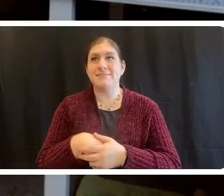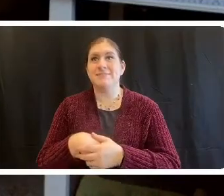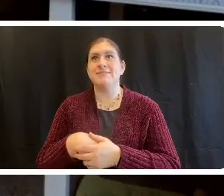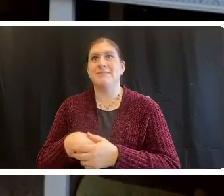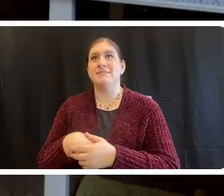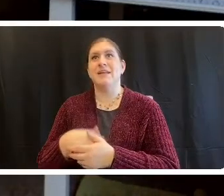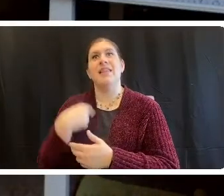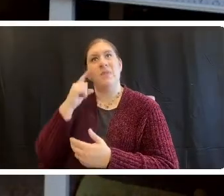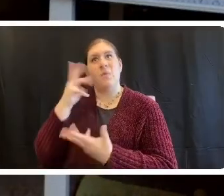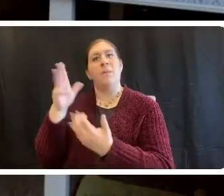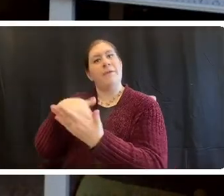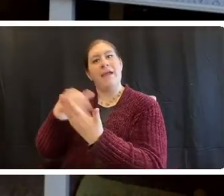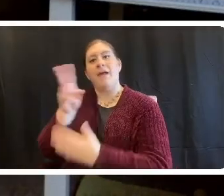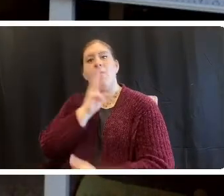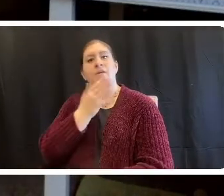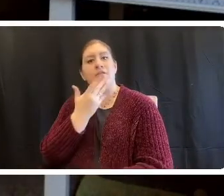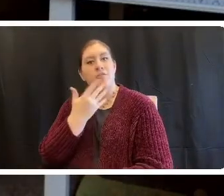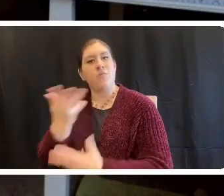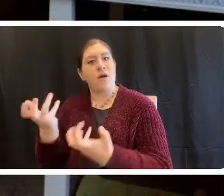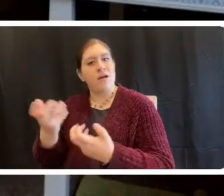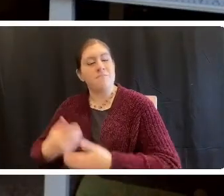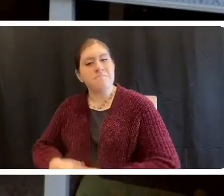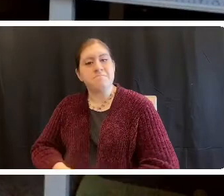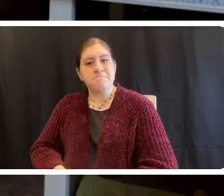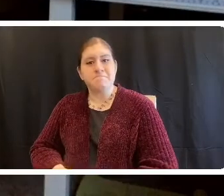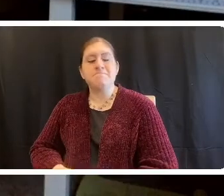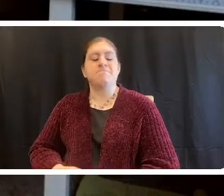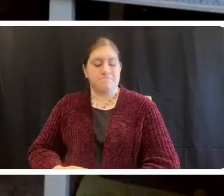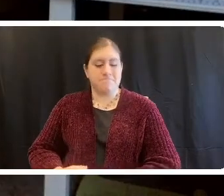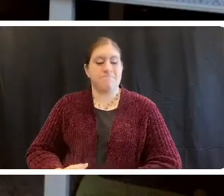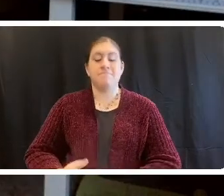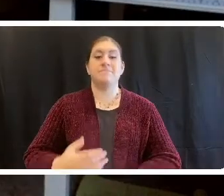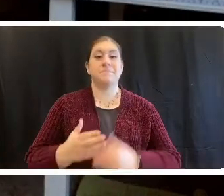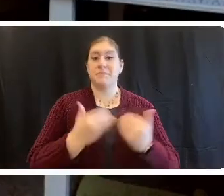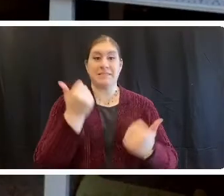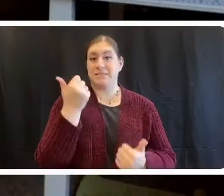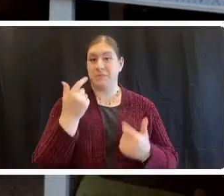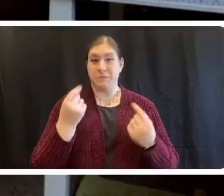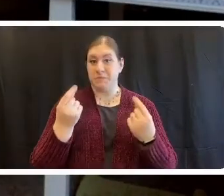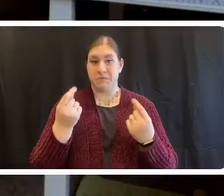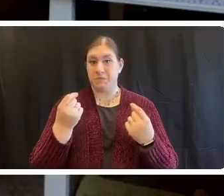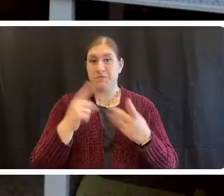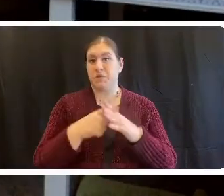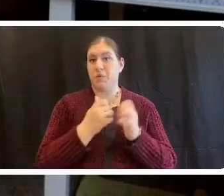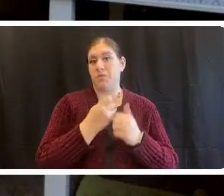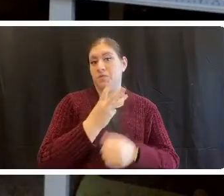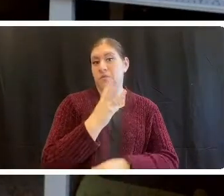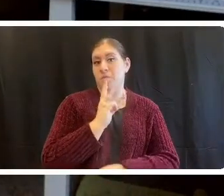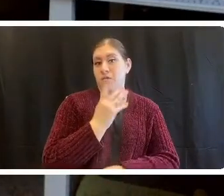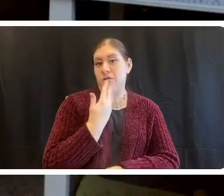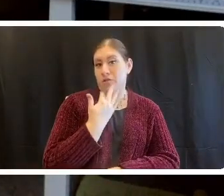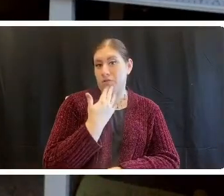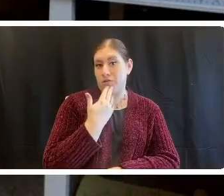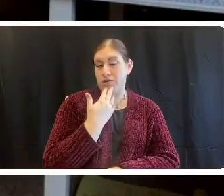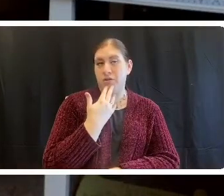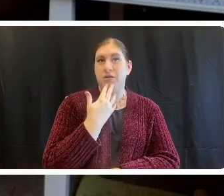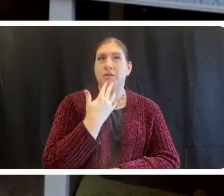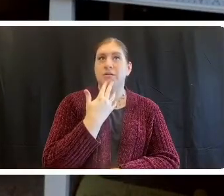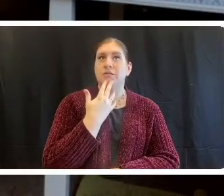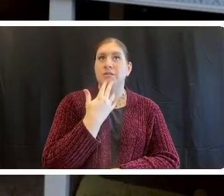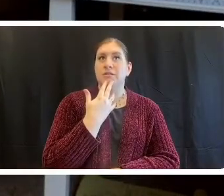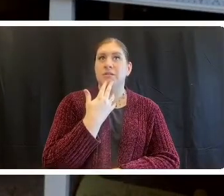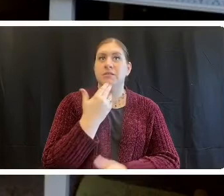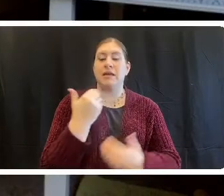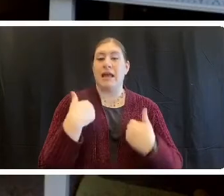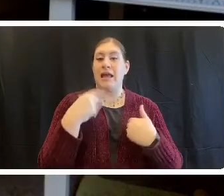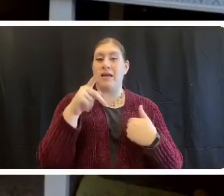think paint I in? want to paint in watercolor. I want to do Okay. watercolor. So the easiest way to start with watercolor is they